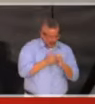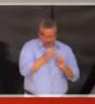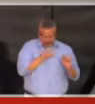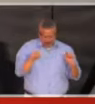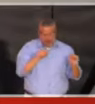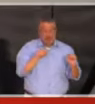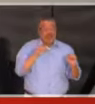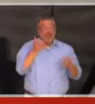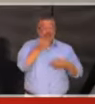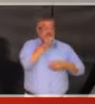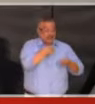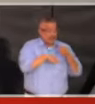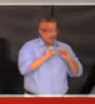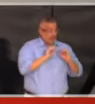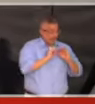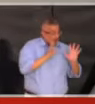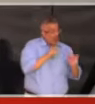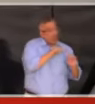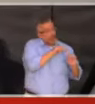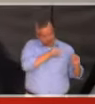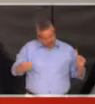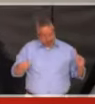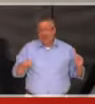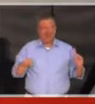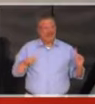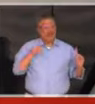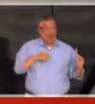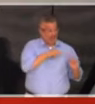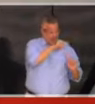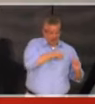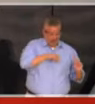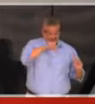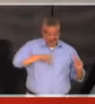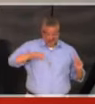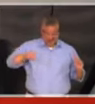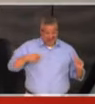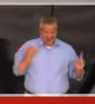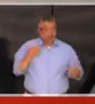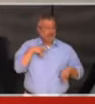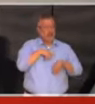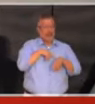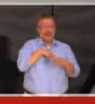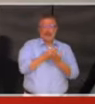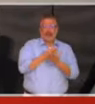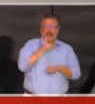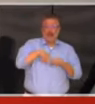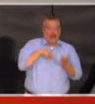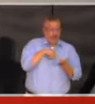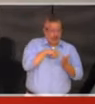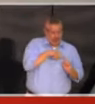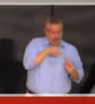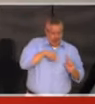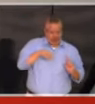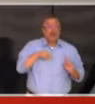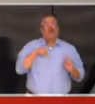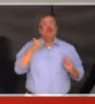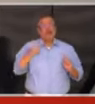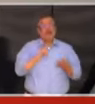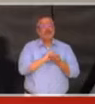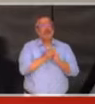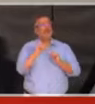clear path, it's a maze, and it's costing students time and money that they can't afford. We need to transform